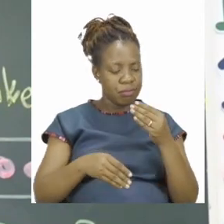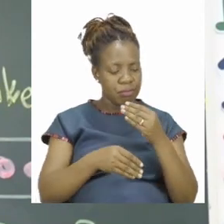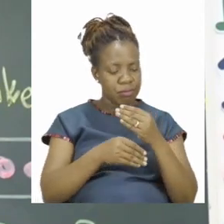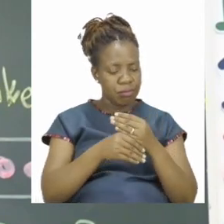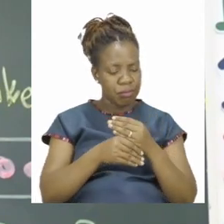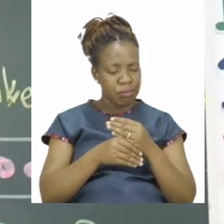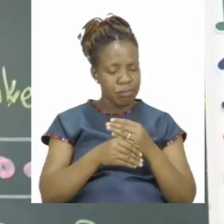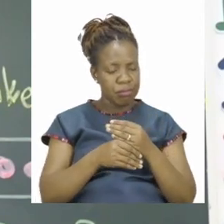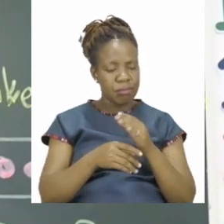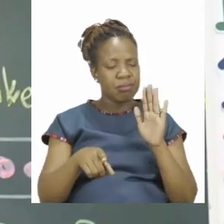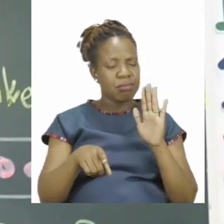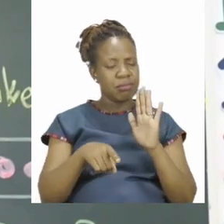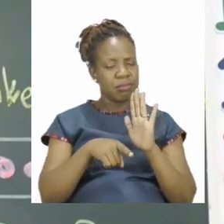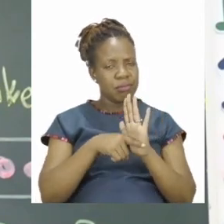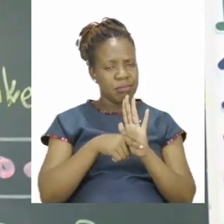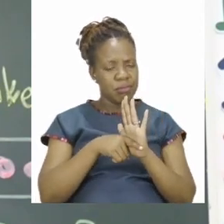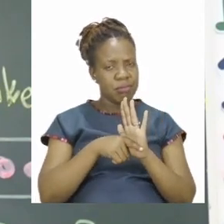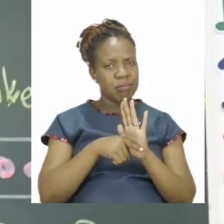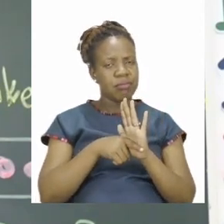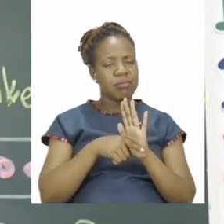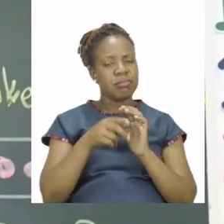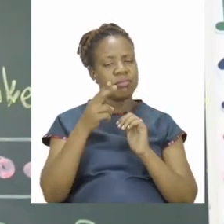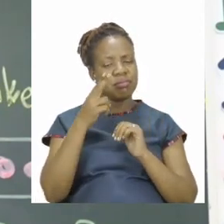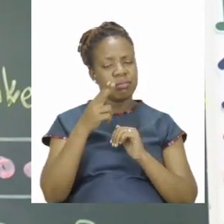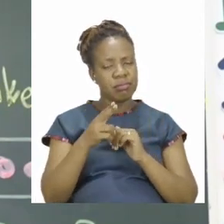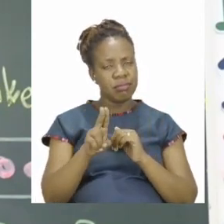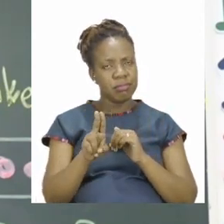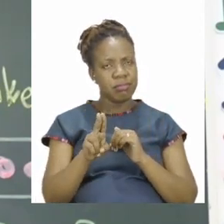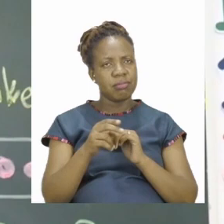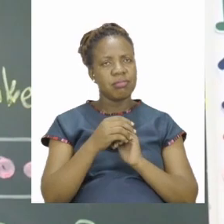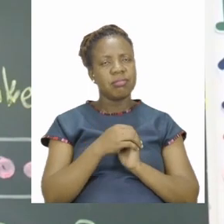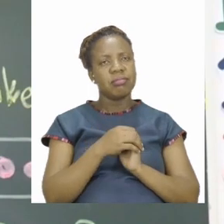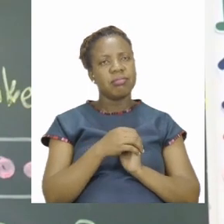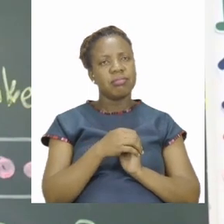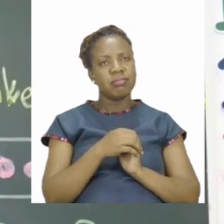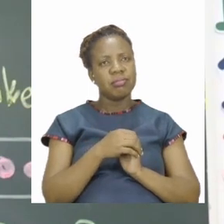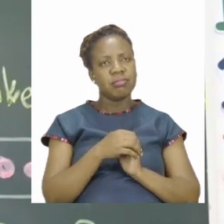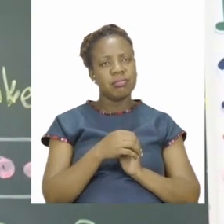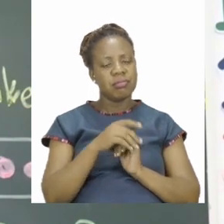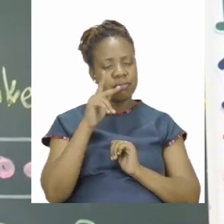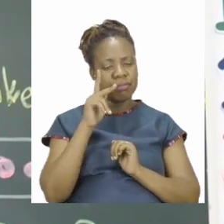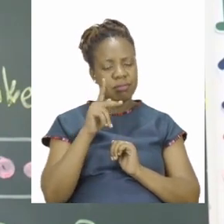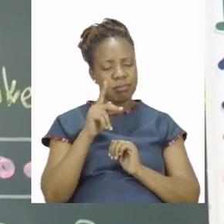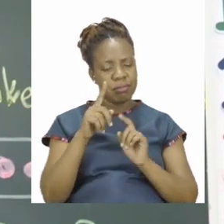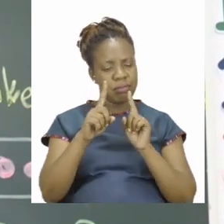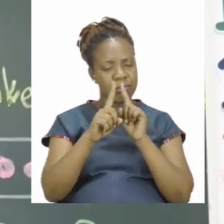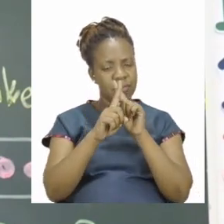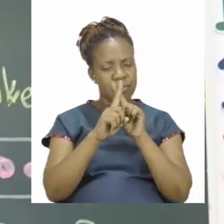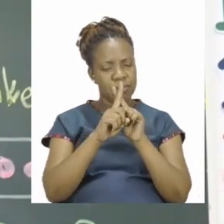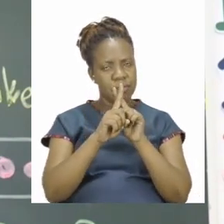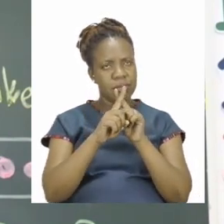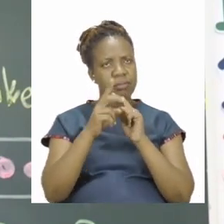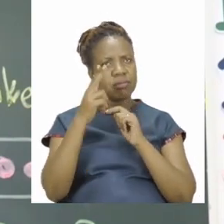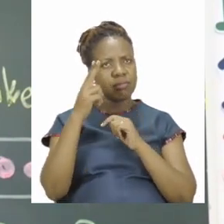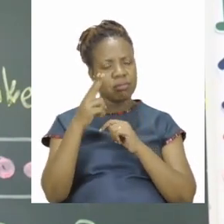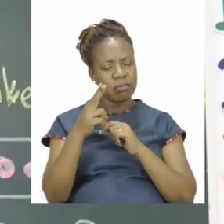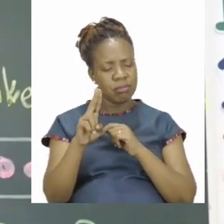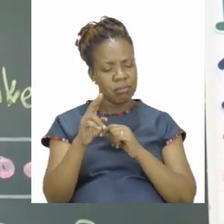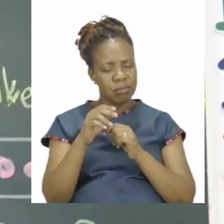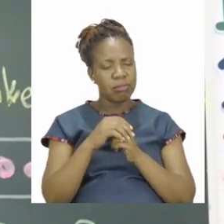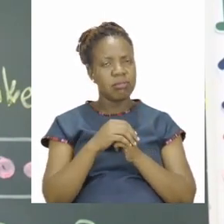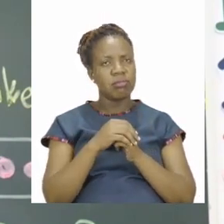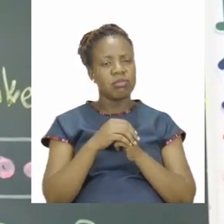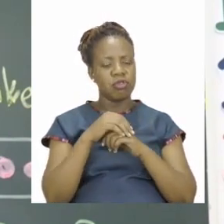not subtracting, and we are not multiplying. Instead, we are dividing, which